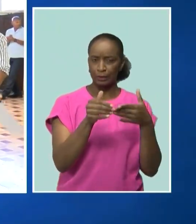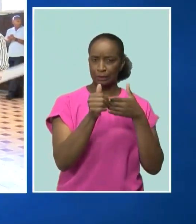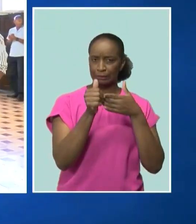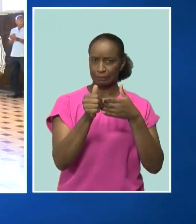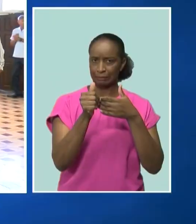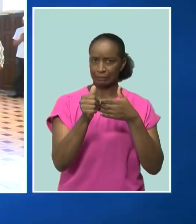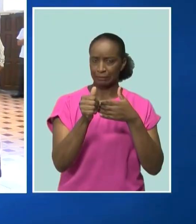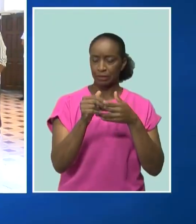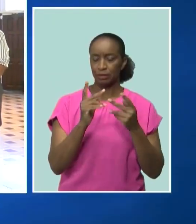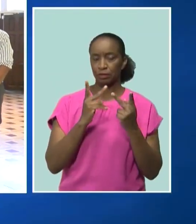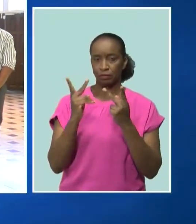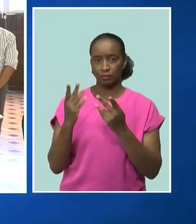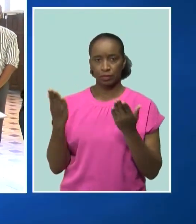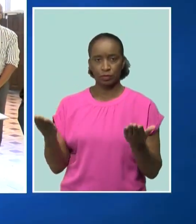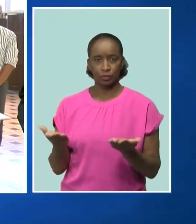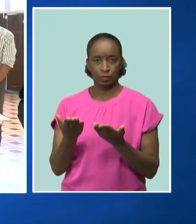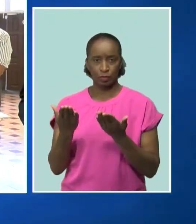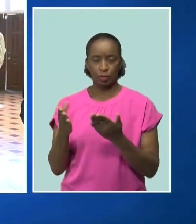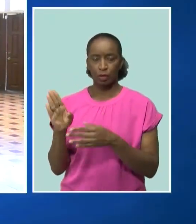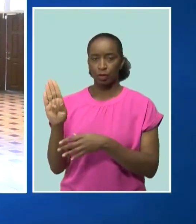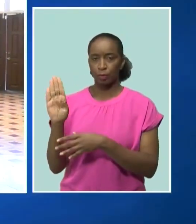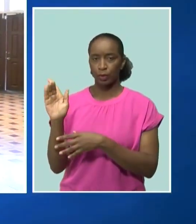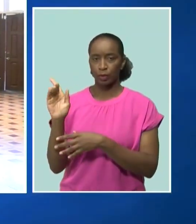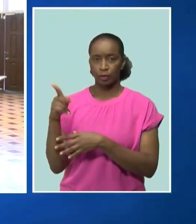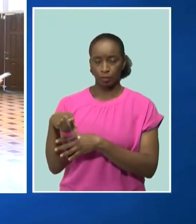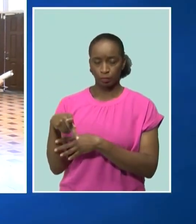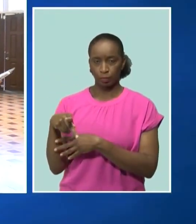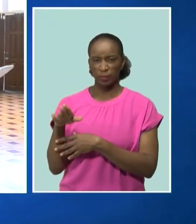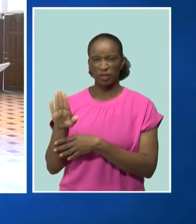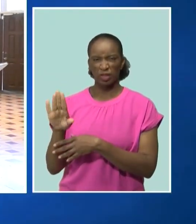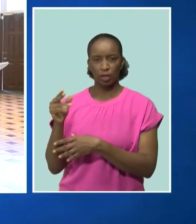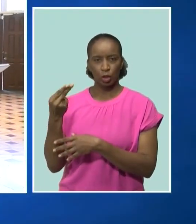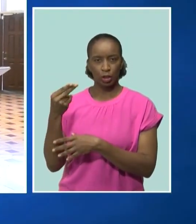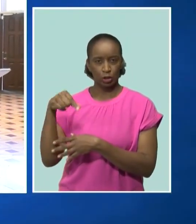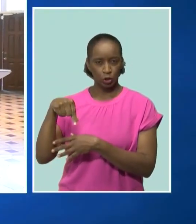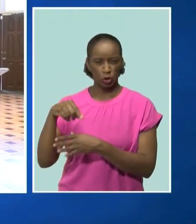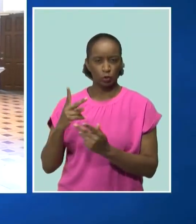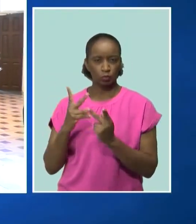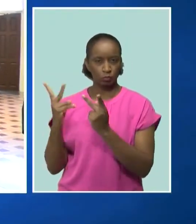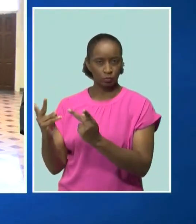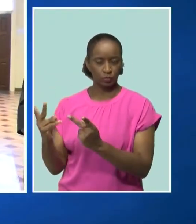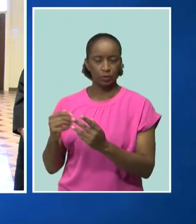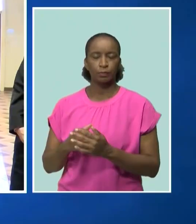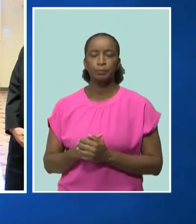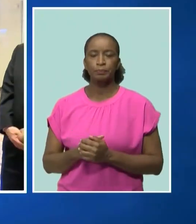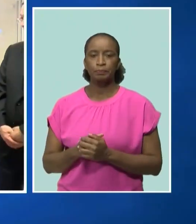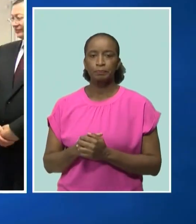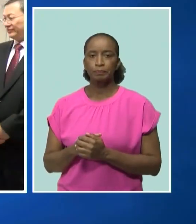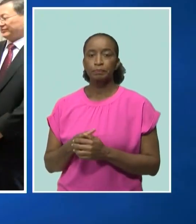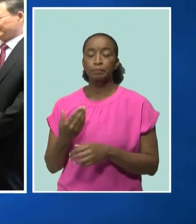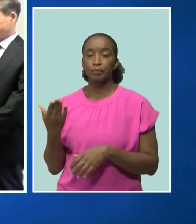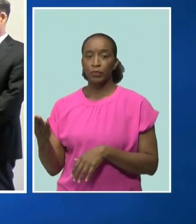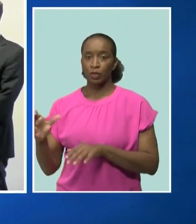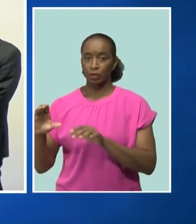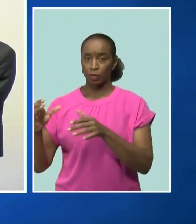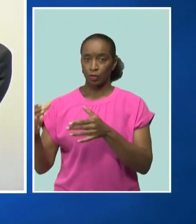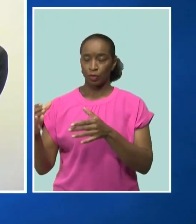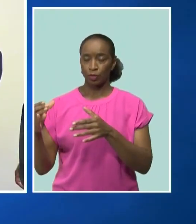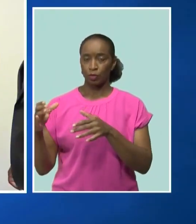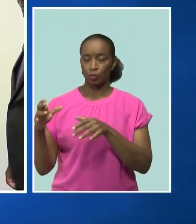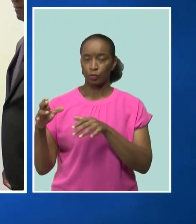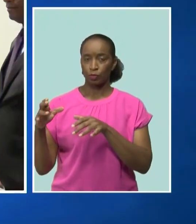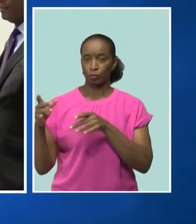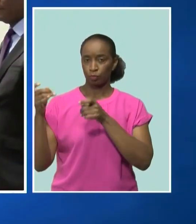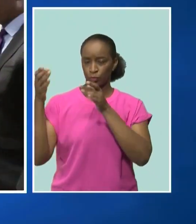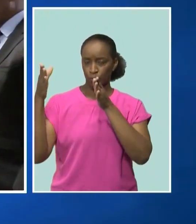paid a visit to the Barbados Labour Party's Roebuck Street headquarters. Party Chairman and President of the Senate, the Most Honourable